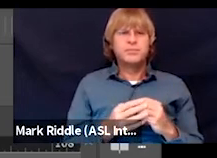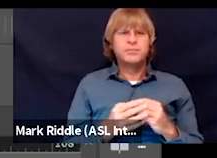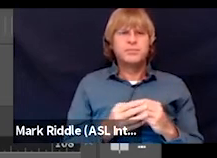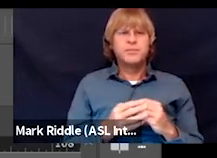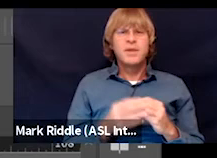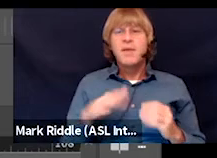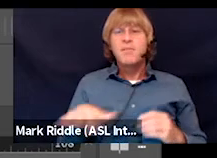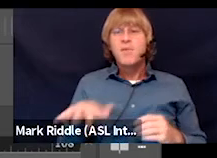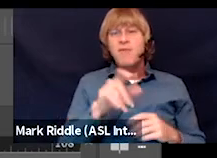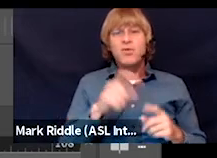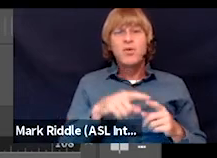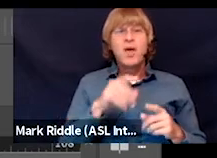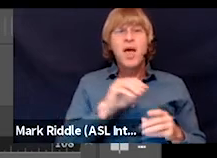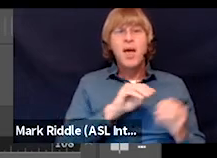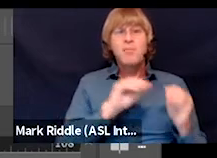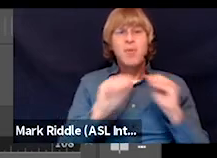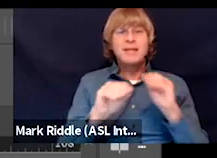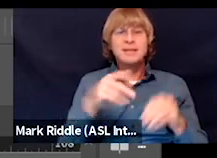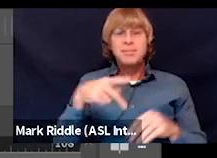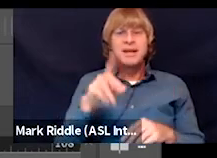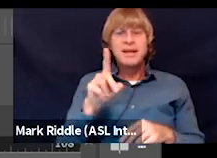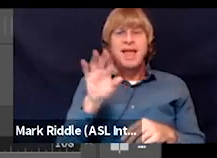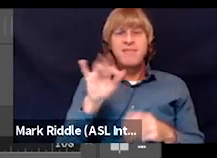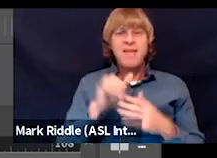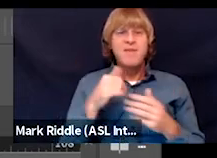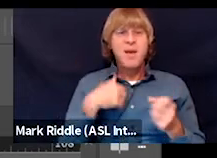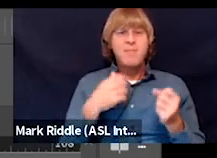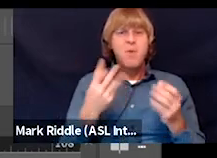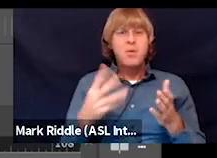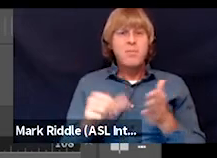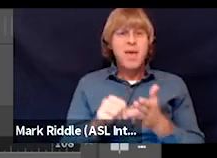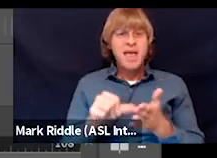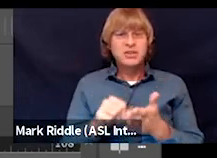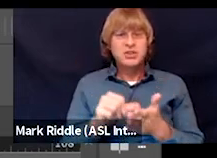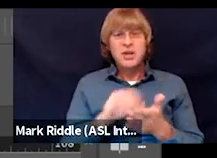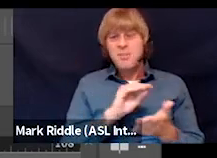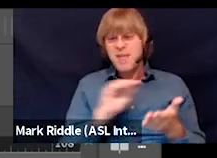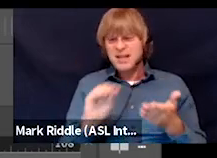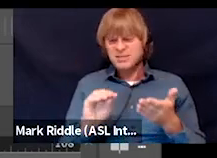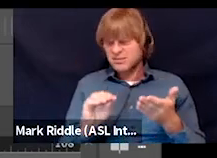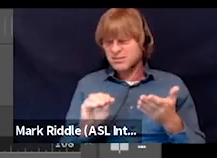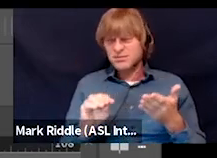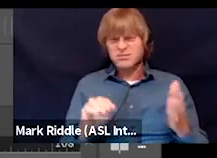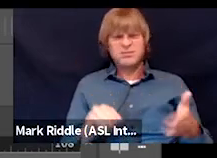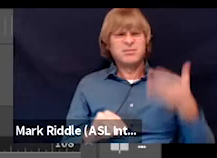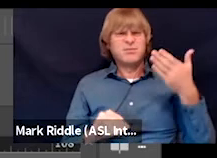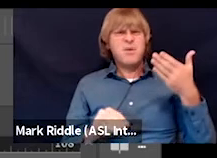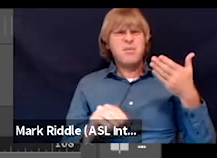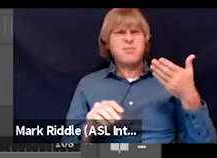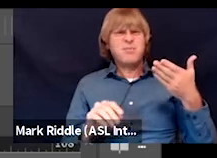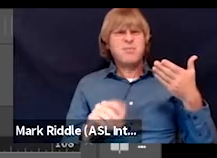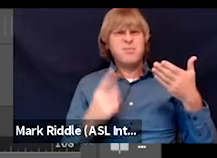Anybody ever have to place PDFs that have multiple pages and then you place it and you just get that one page?